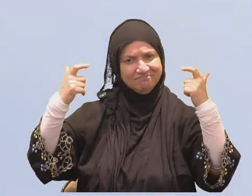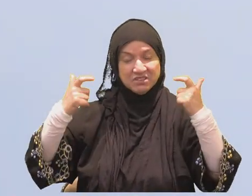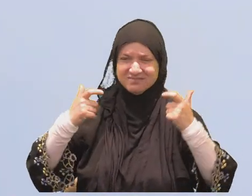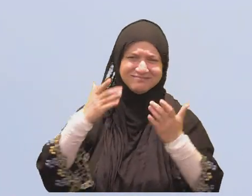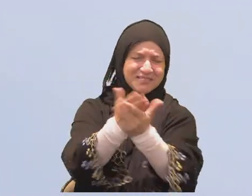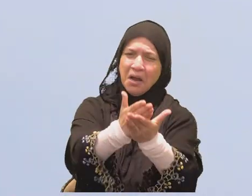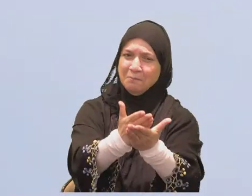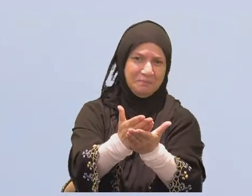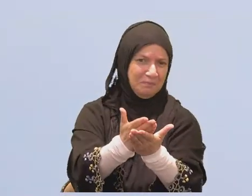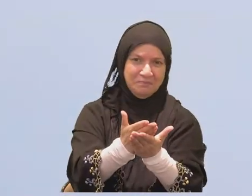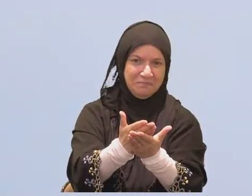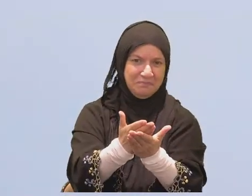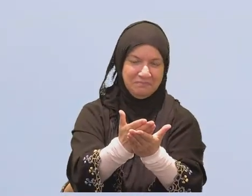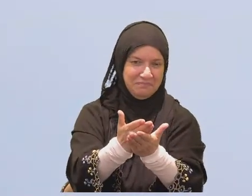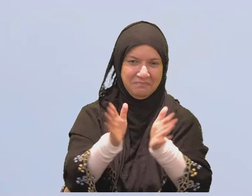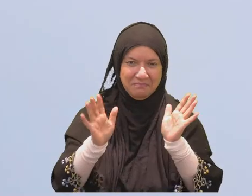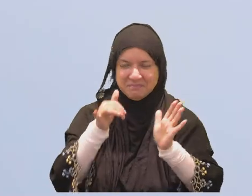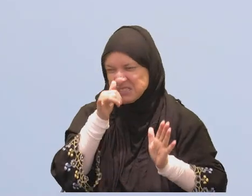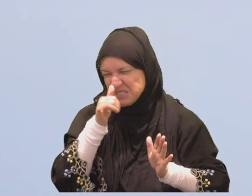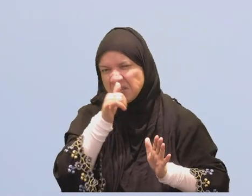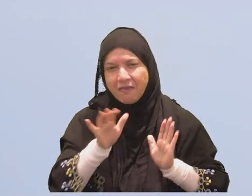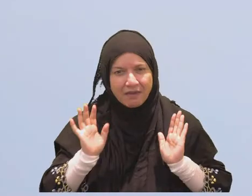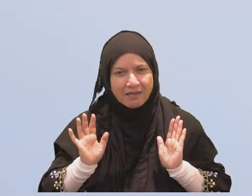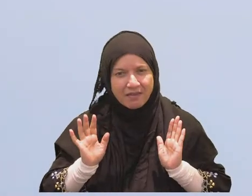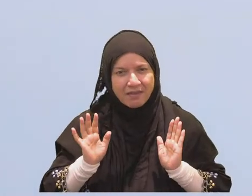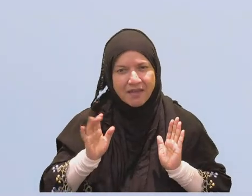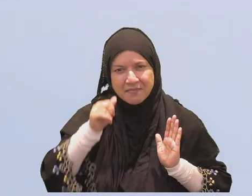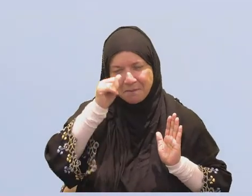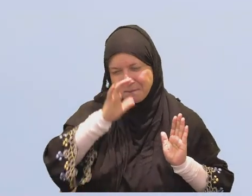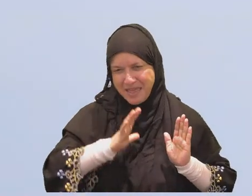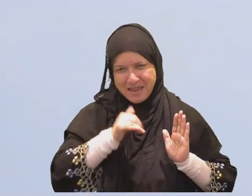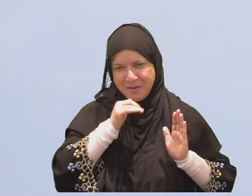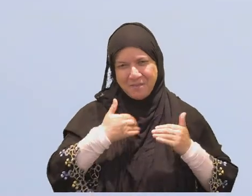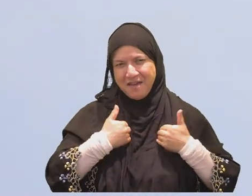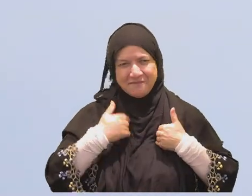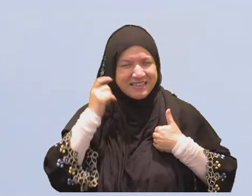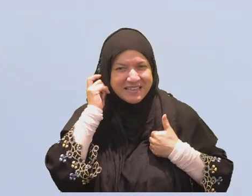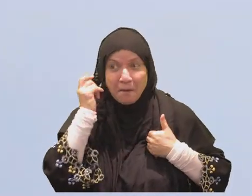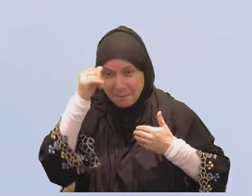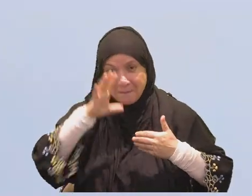right. Men don't have that bodily autonomy.